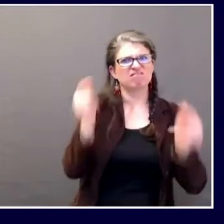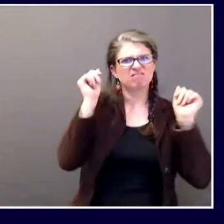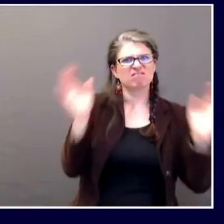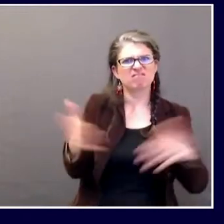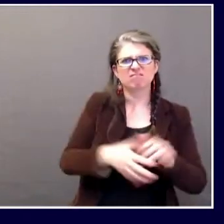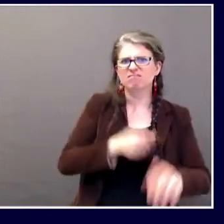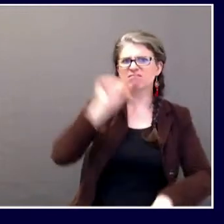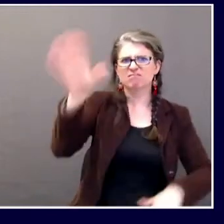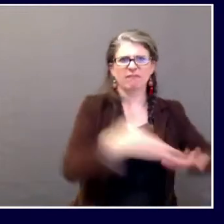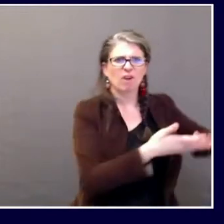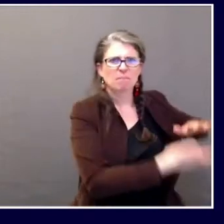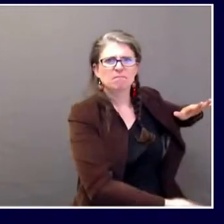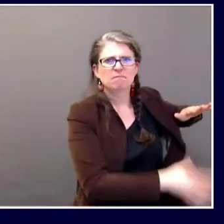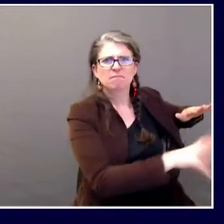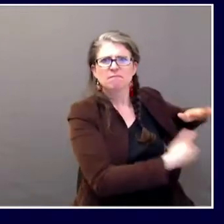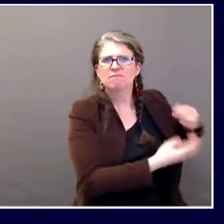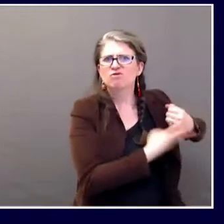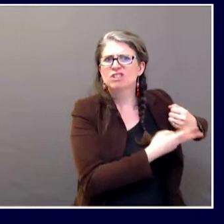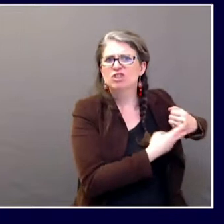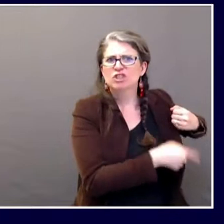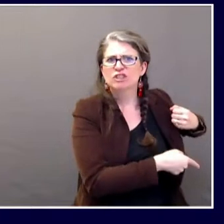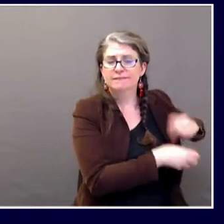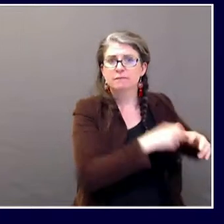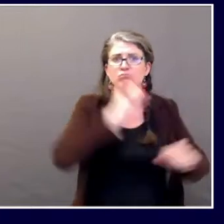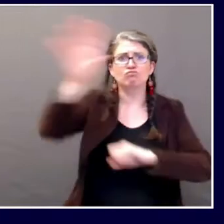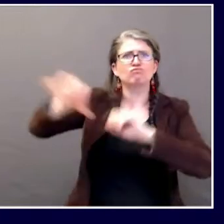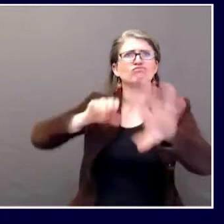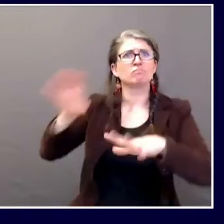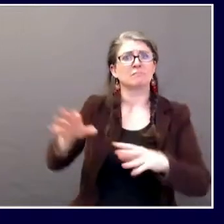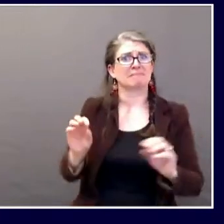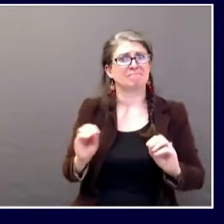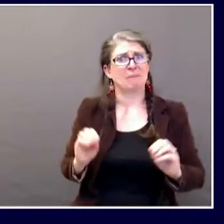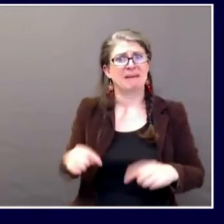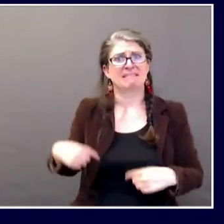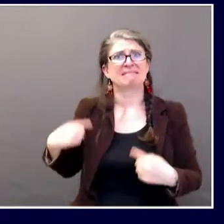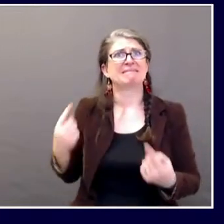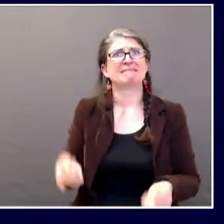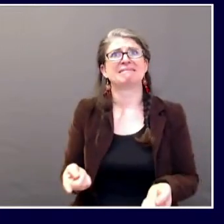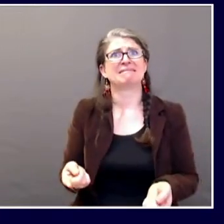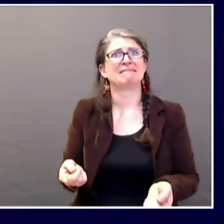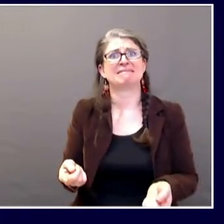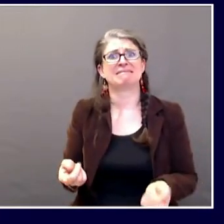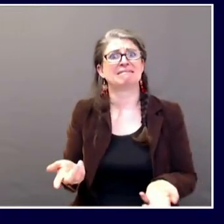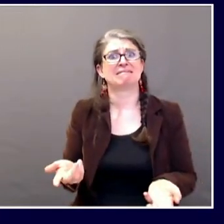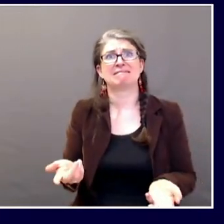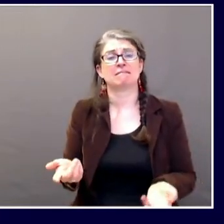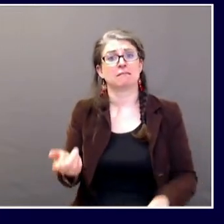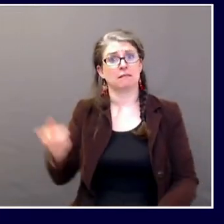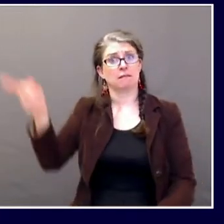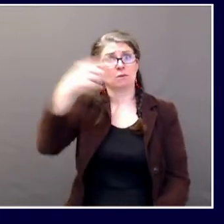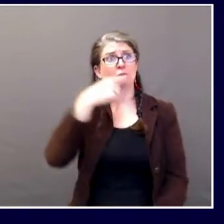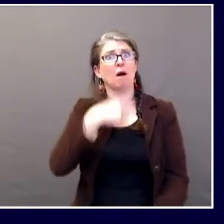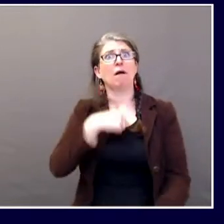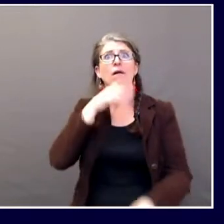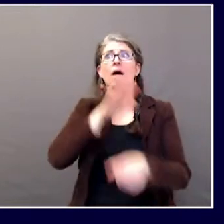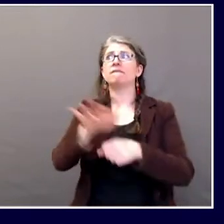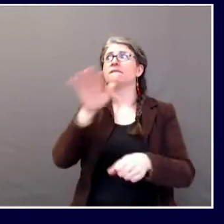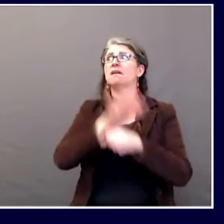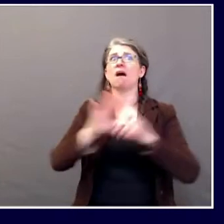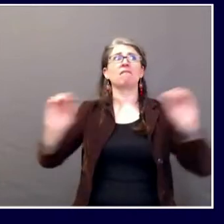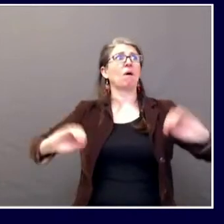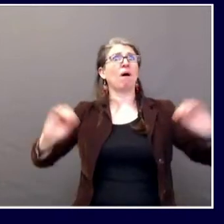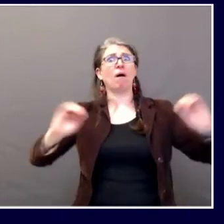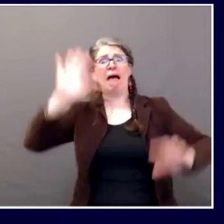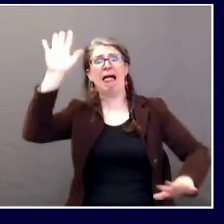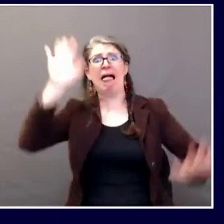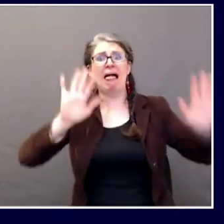step should be able to reach out to their county EMA with a resource request, which goes directly to the Maine CDC.